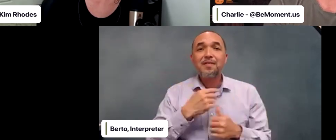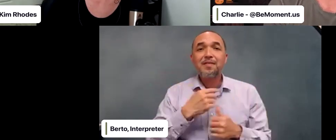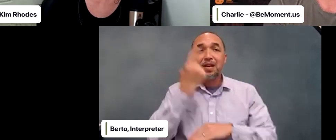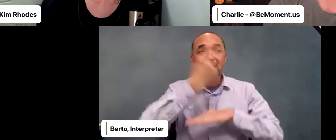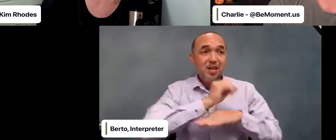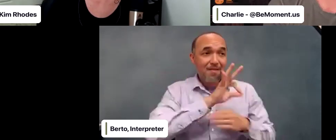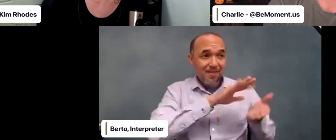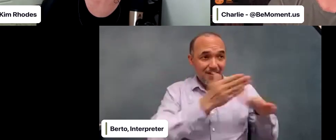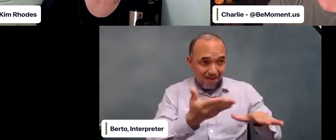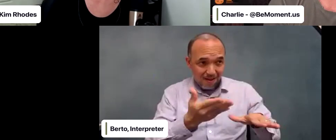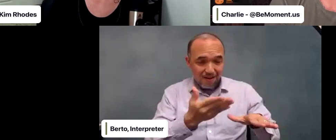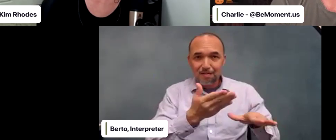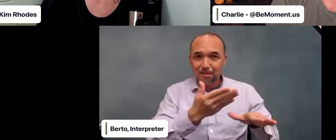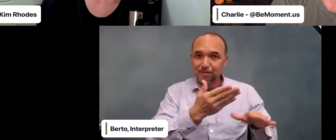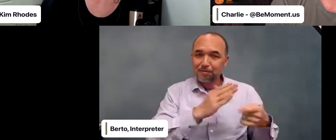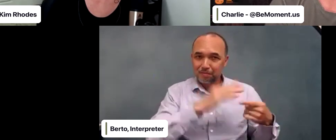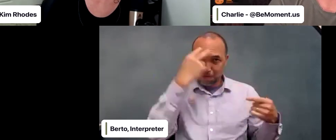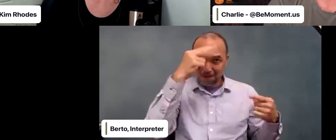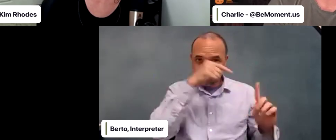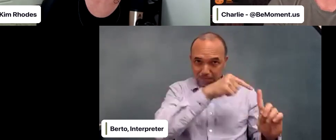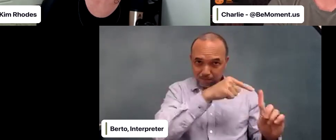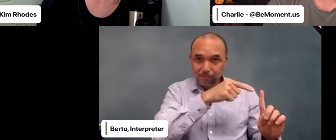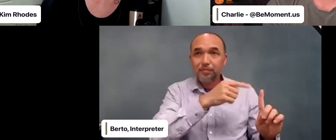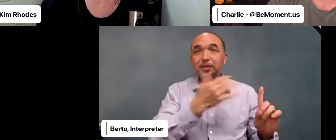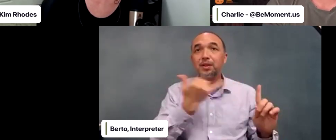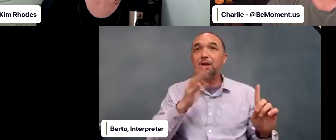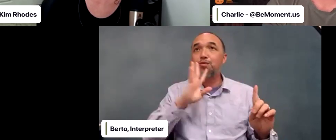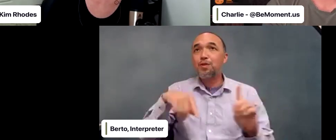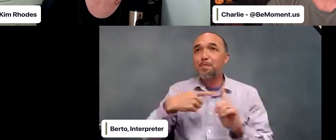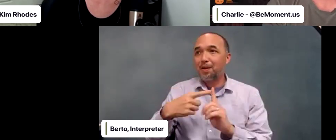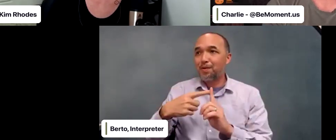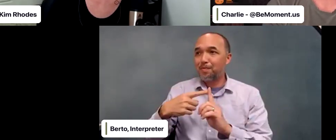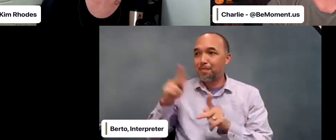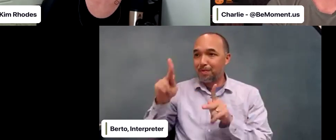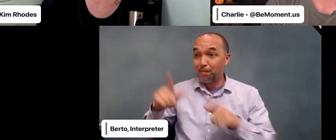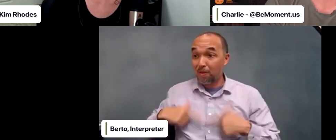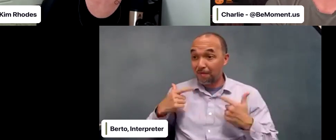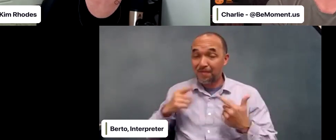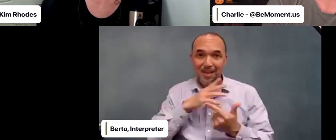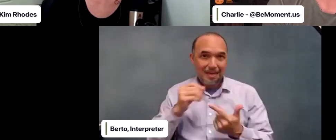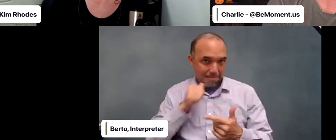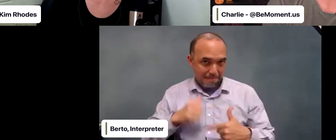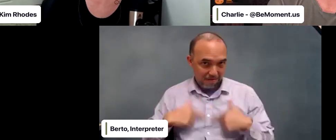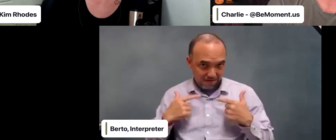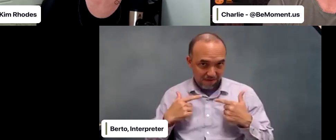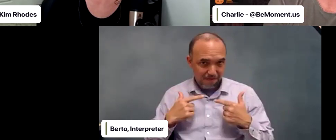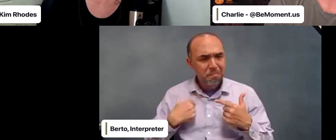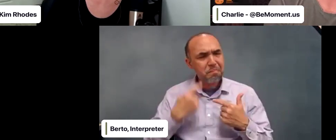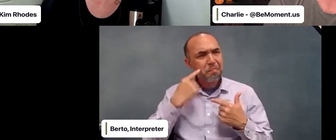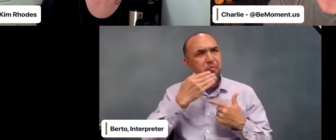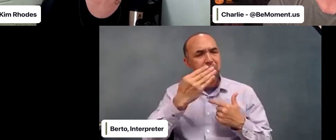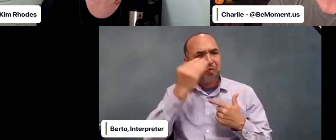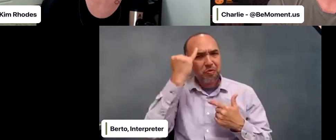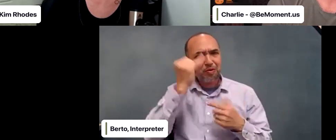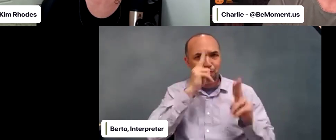little bit about the living and the non-living, and I think it's good to honor that a little bit. So I'm excited to talk to